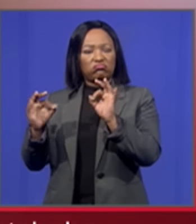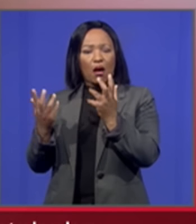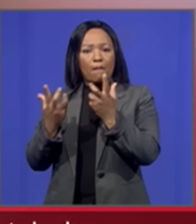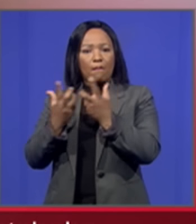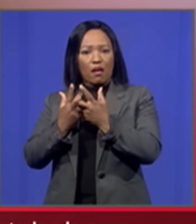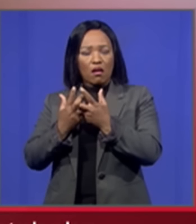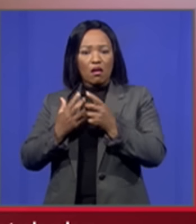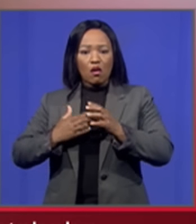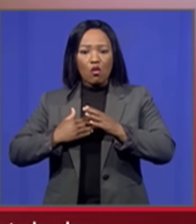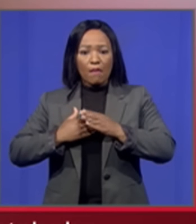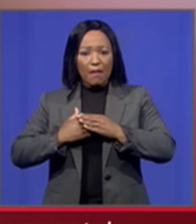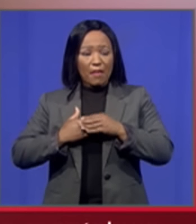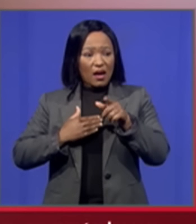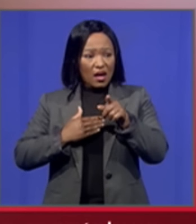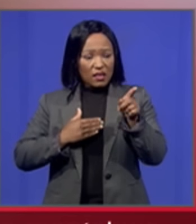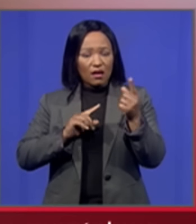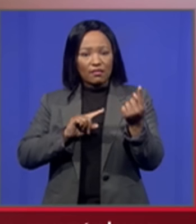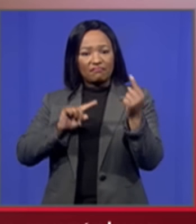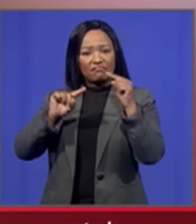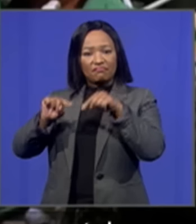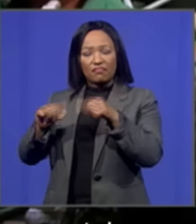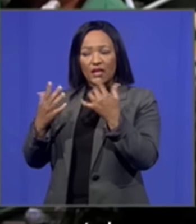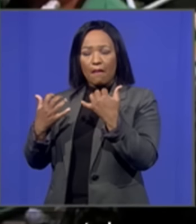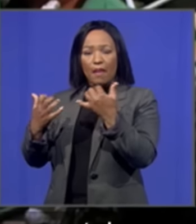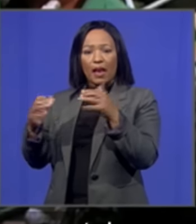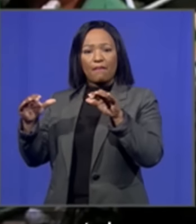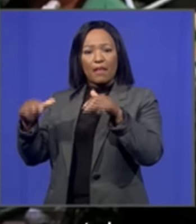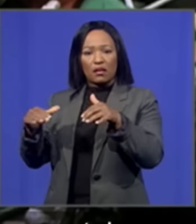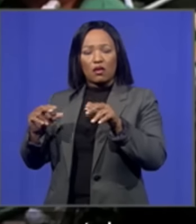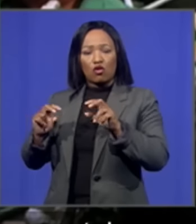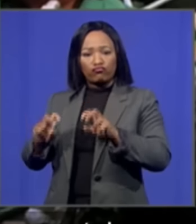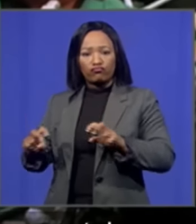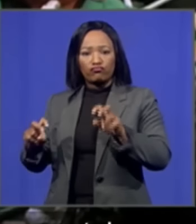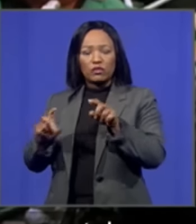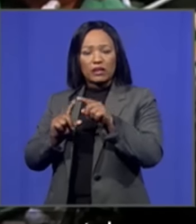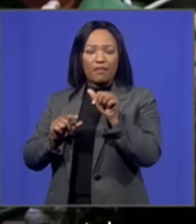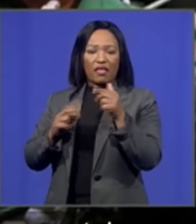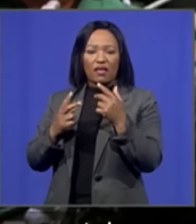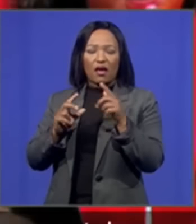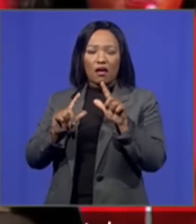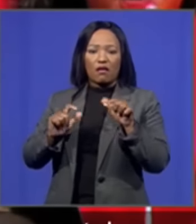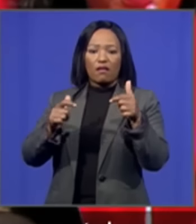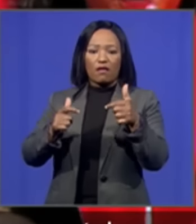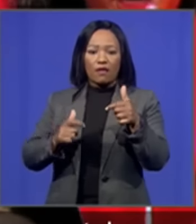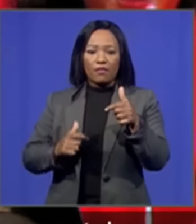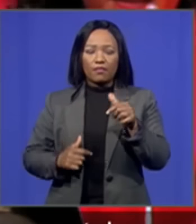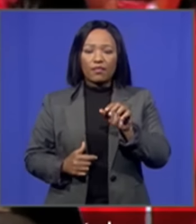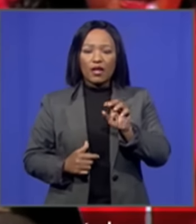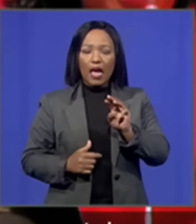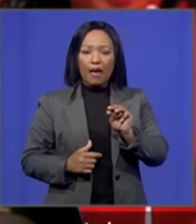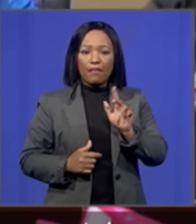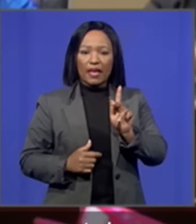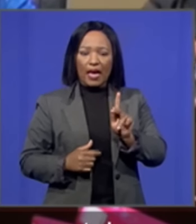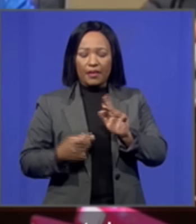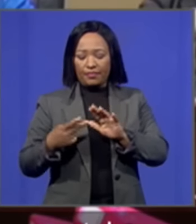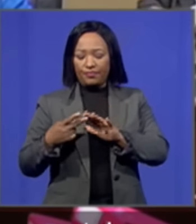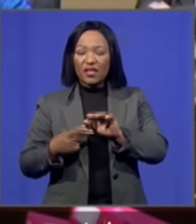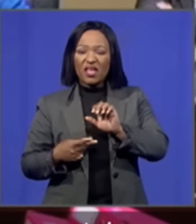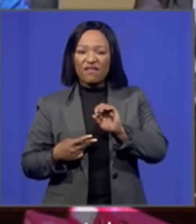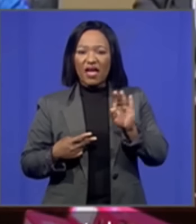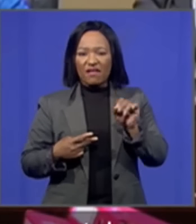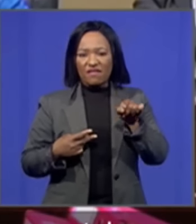that when members come to parliament, they can serve in any other committees. Lekoko la MK ga mmogo le la EFF le